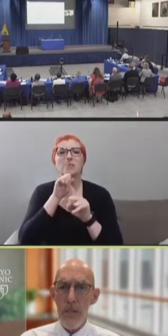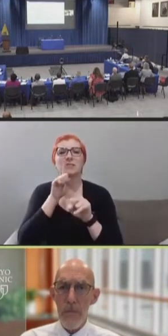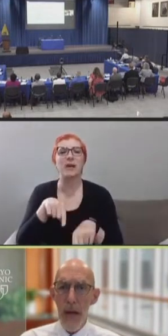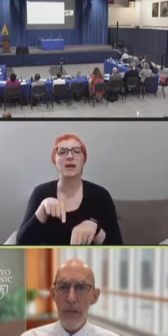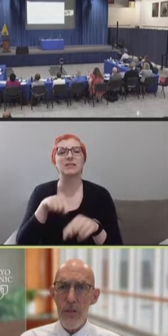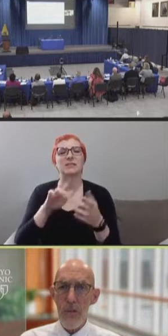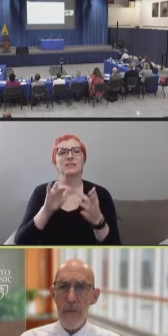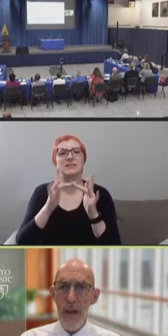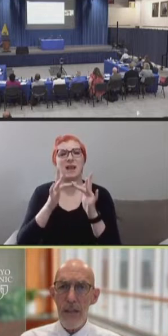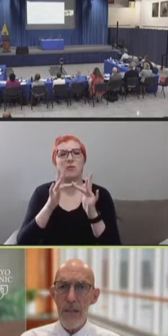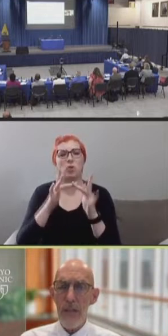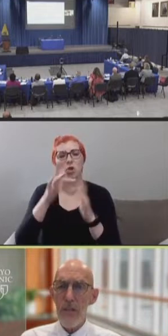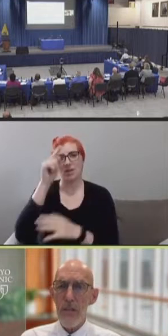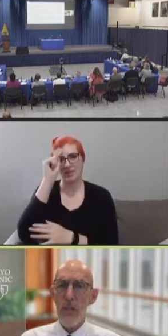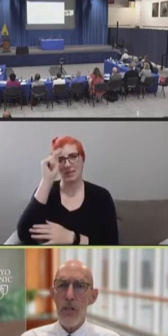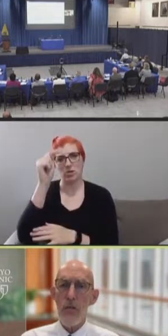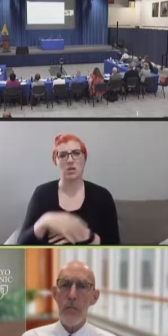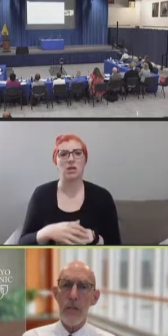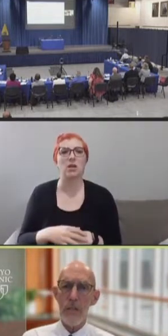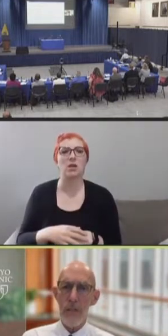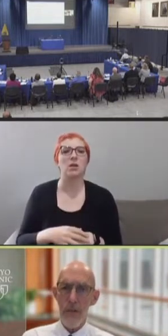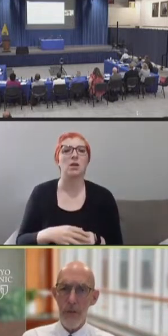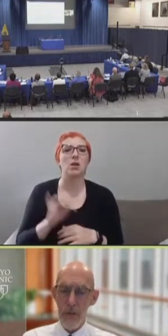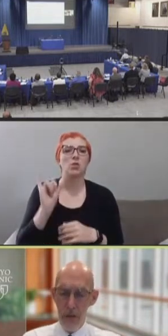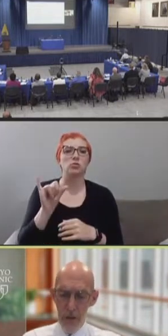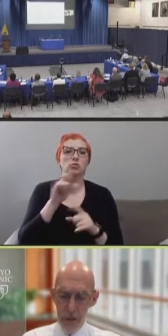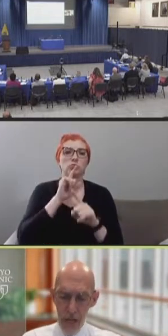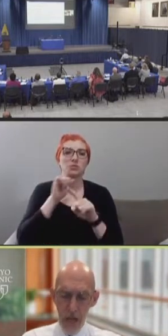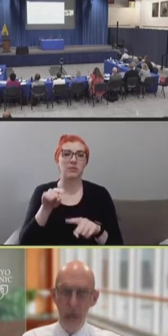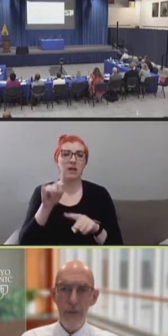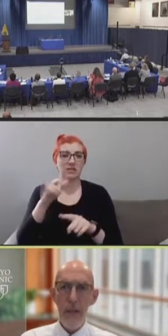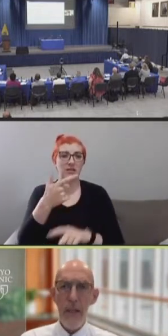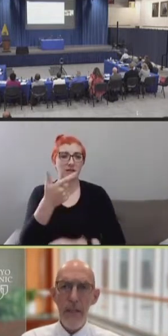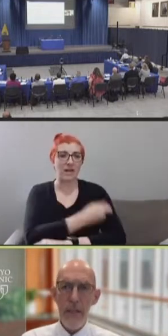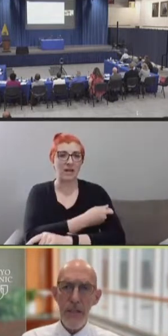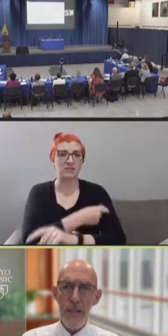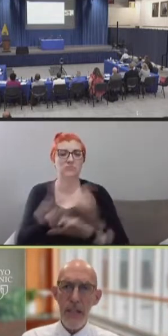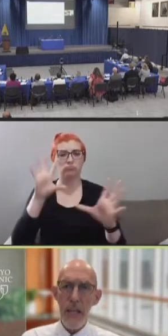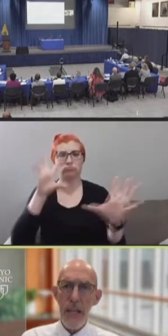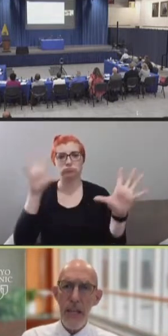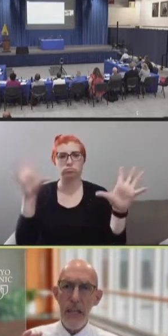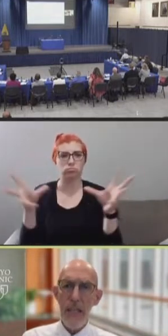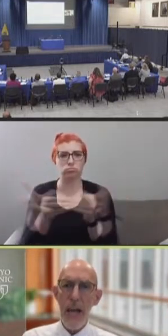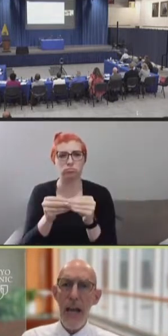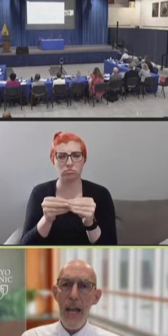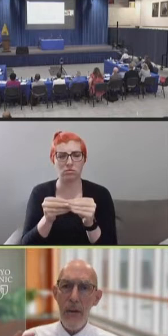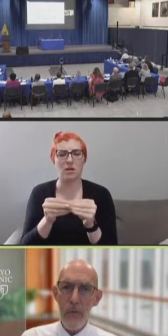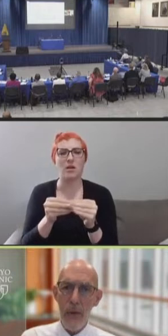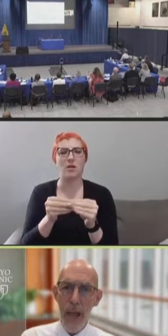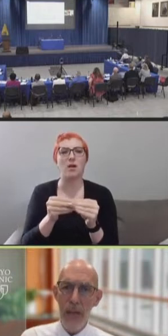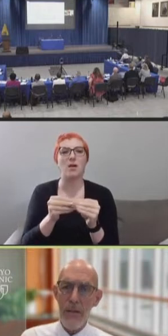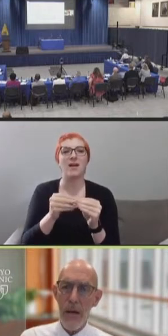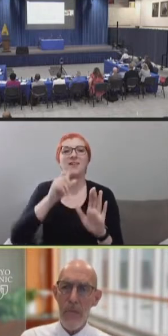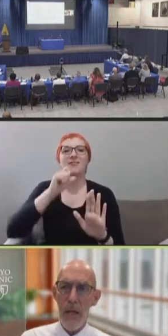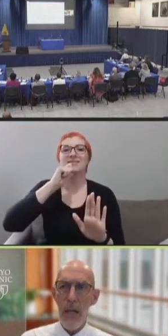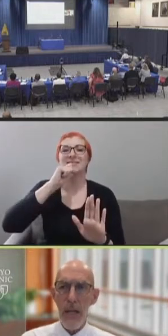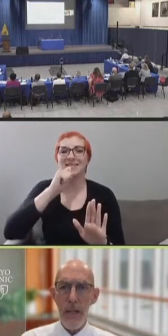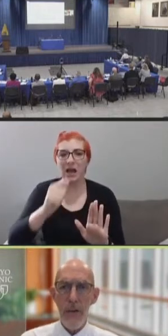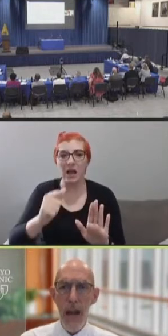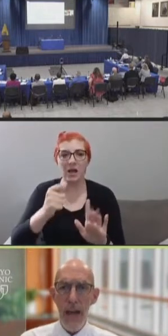the response to a vaccine is the cumulative result of, and this is key,